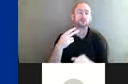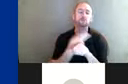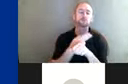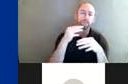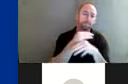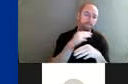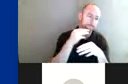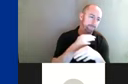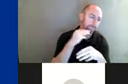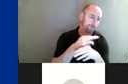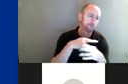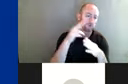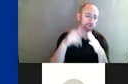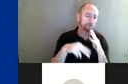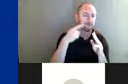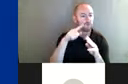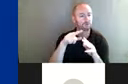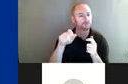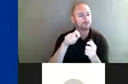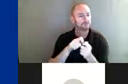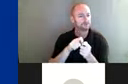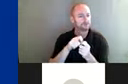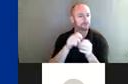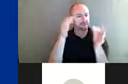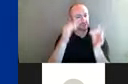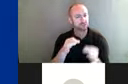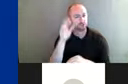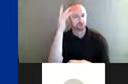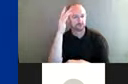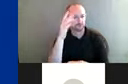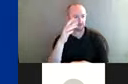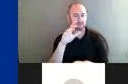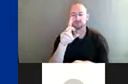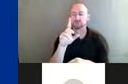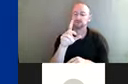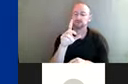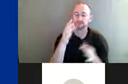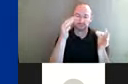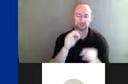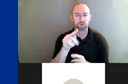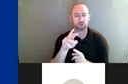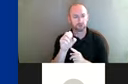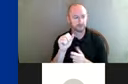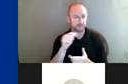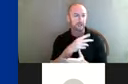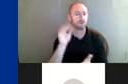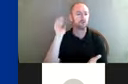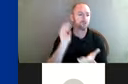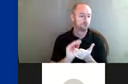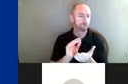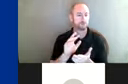of many individual decision trees in order to improve model performance and reduce model